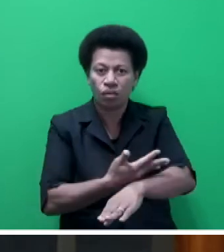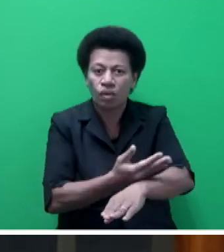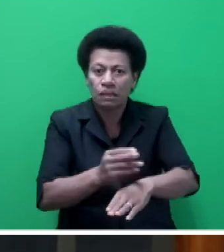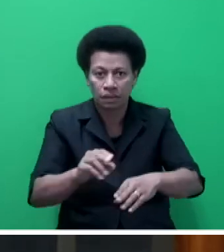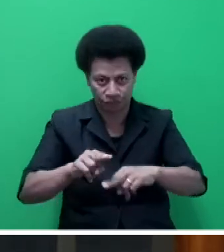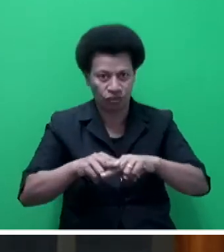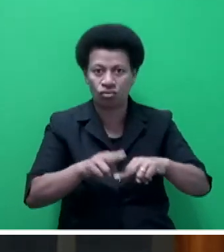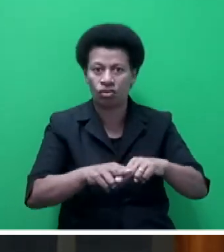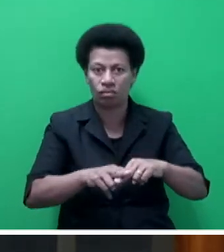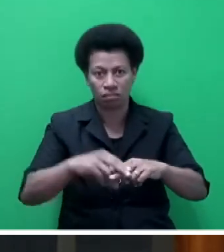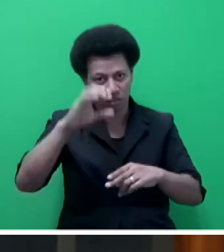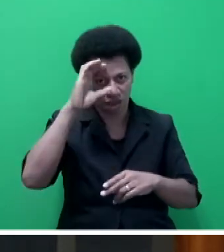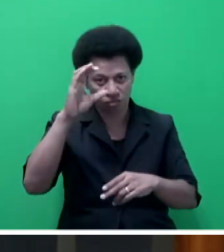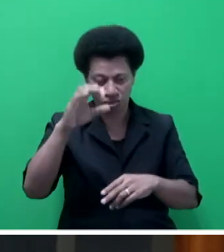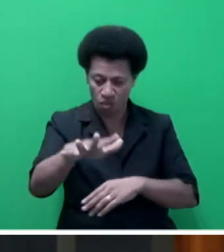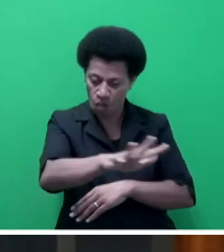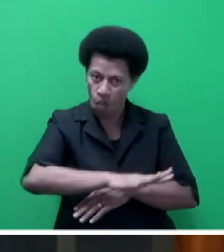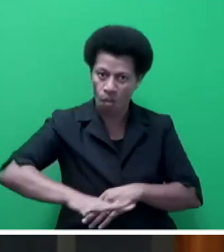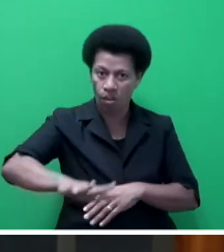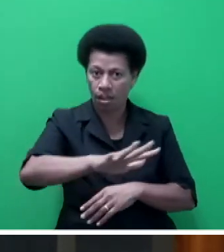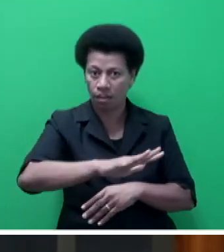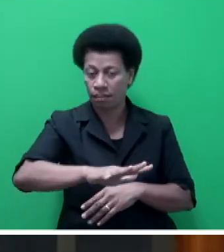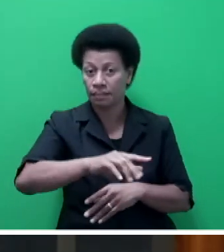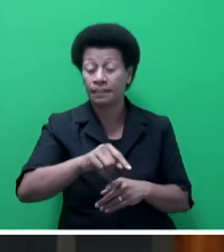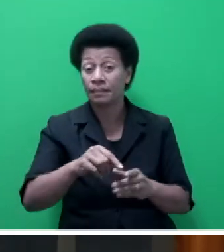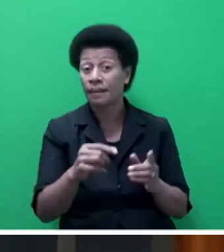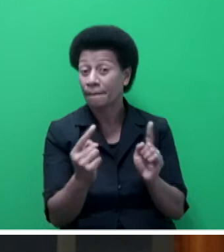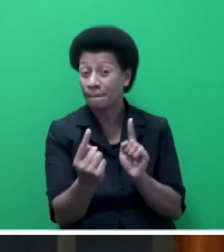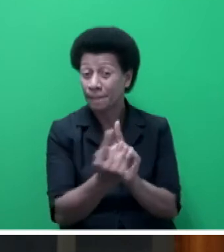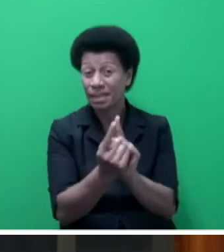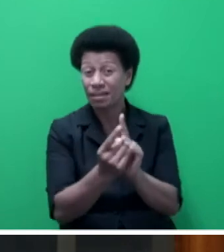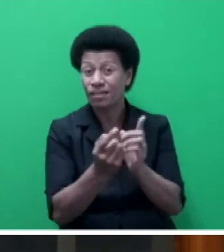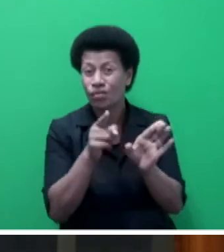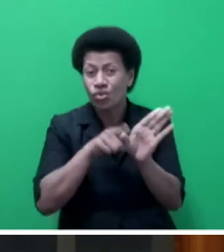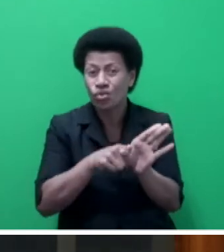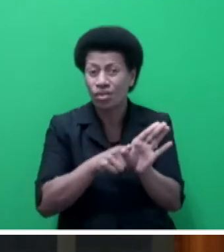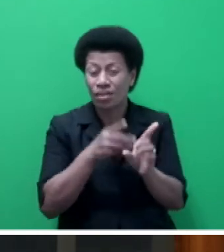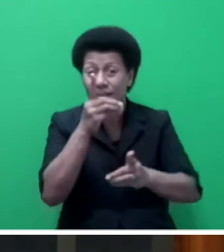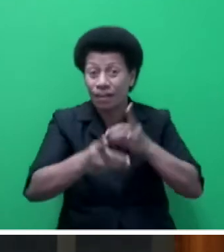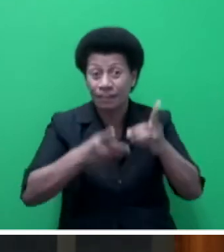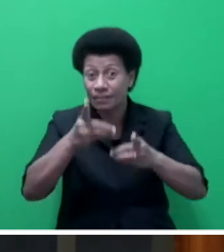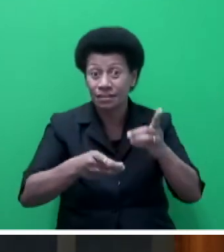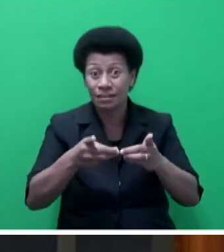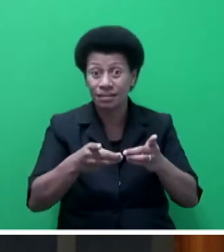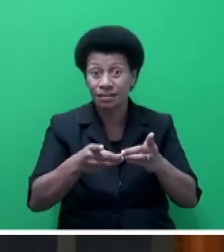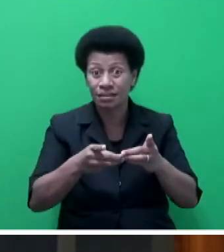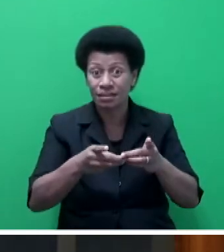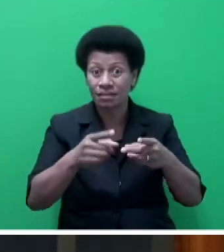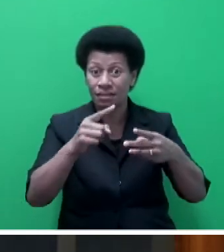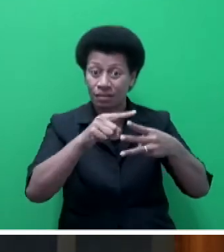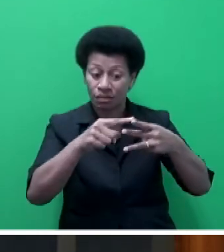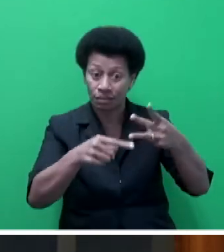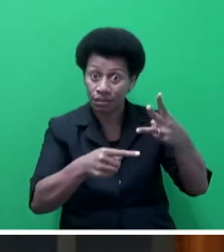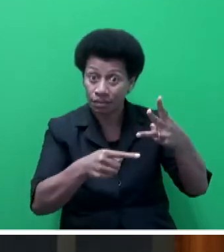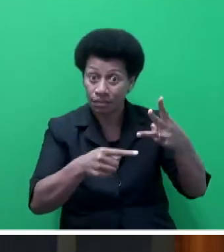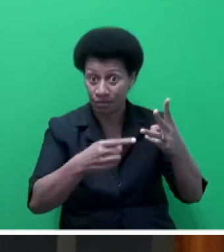Mr. Speaker said, key agenda for the three-day National Youth Climate Action Summit was to create